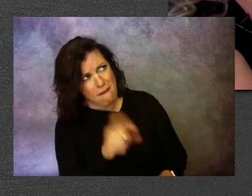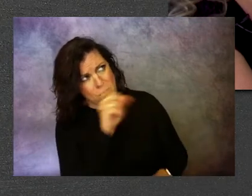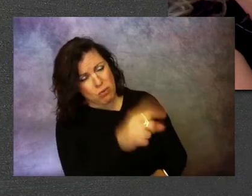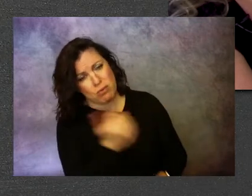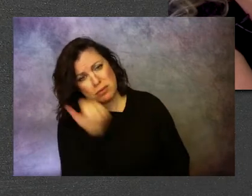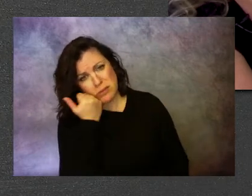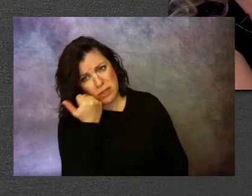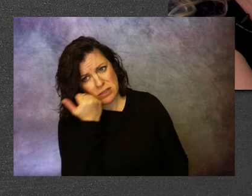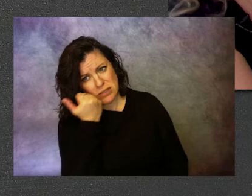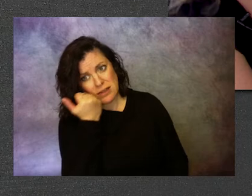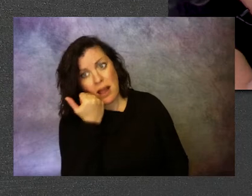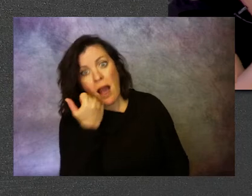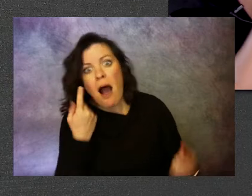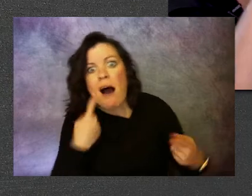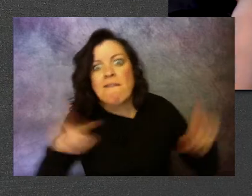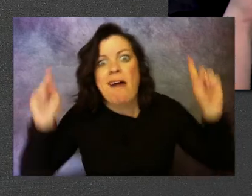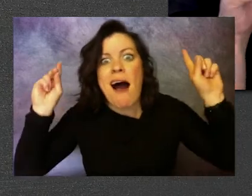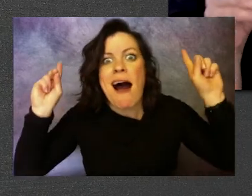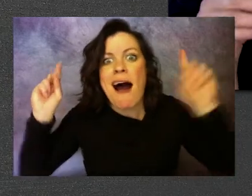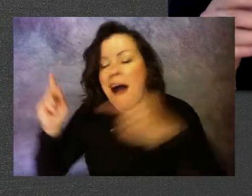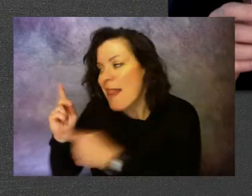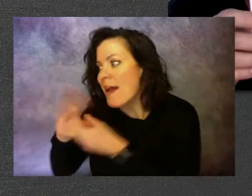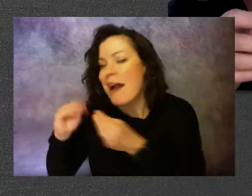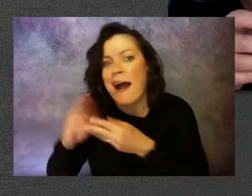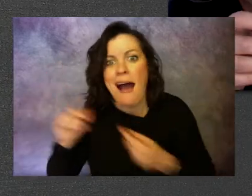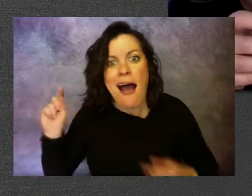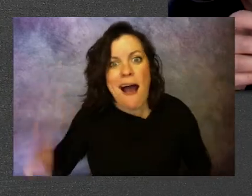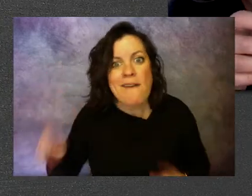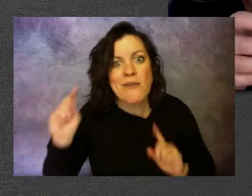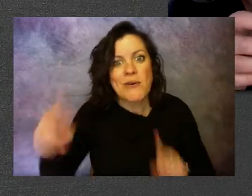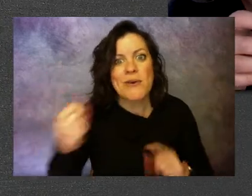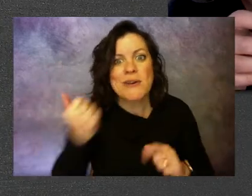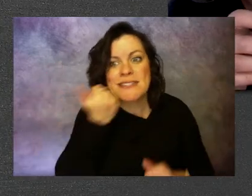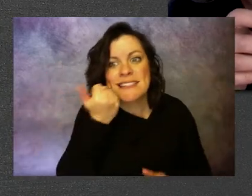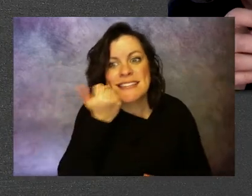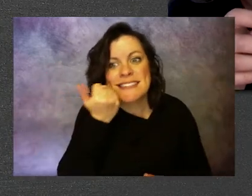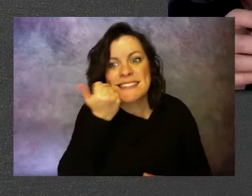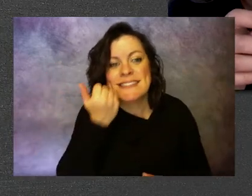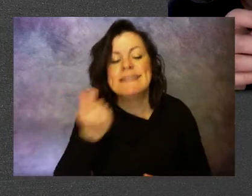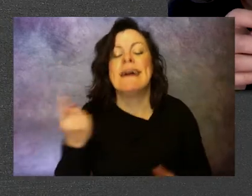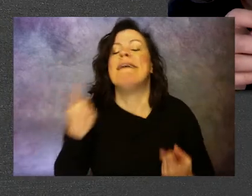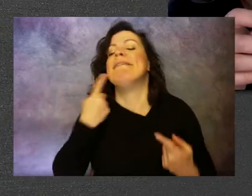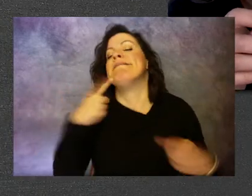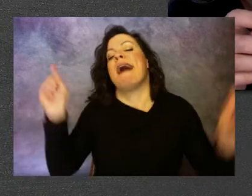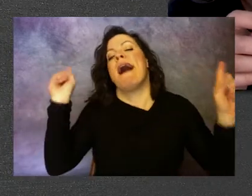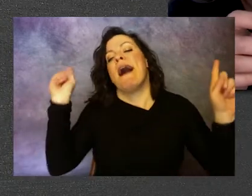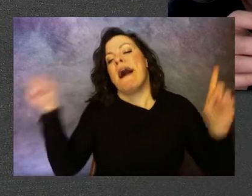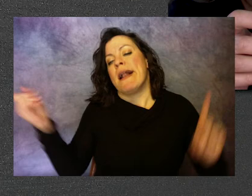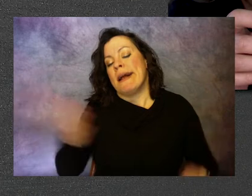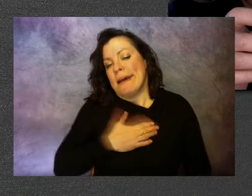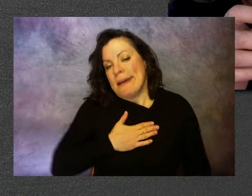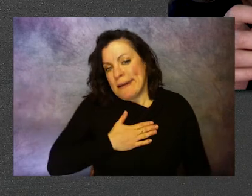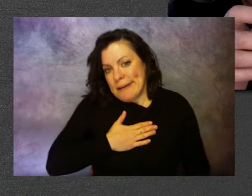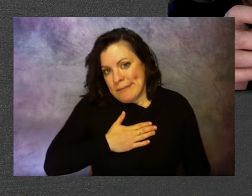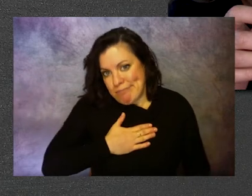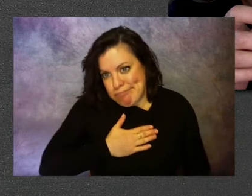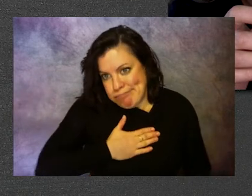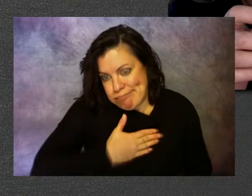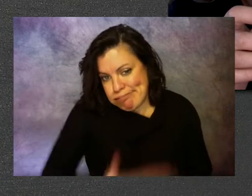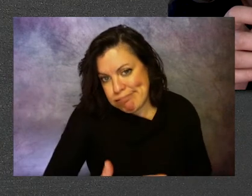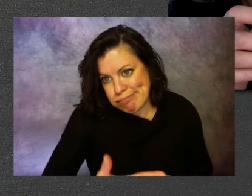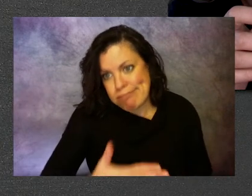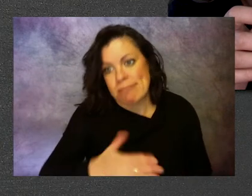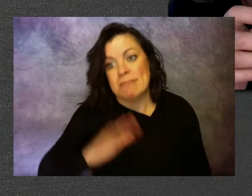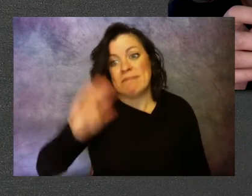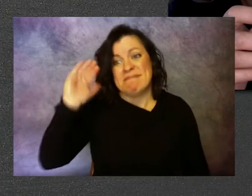Well, finally, said Mrs. Walrus. He finally changed his mind. I bet he doesn't want